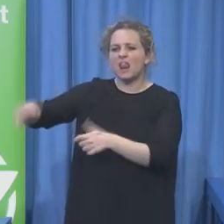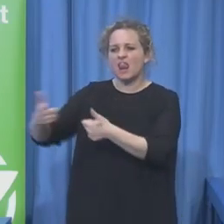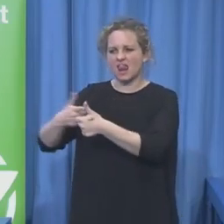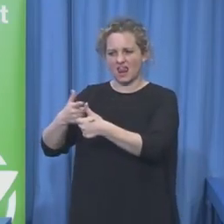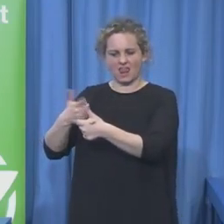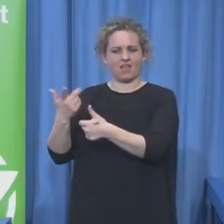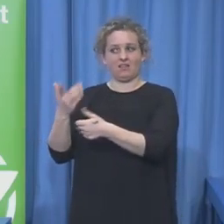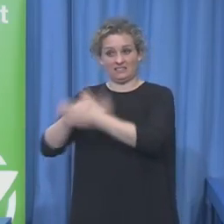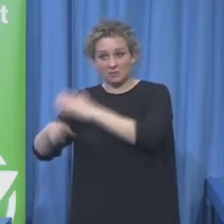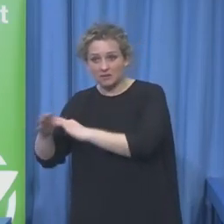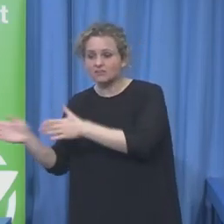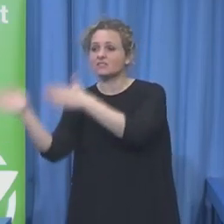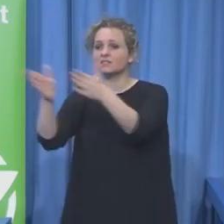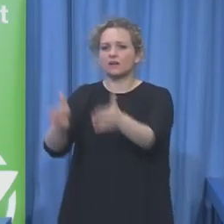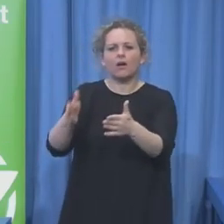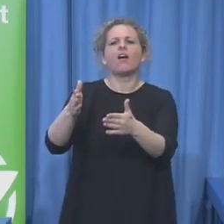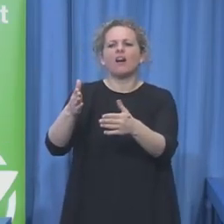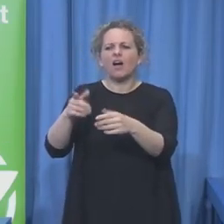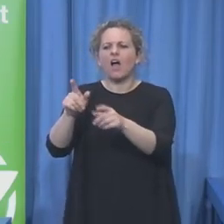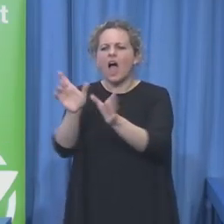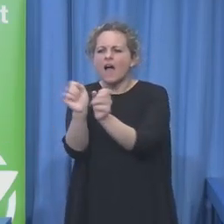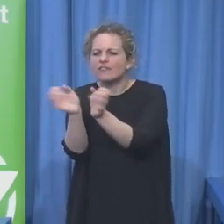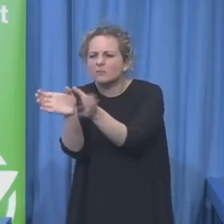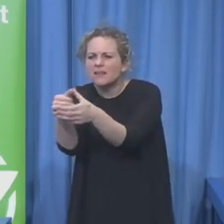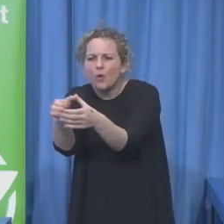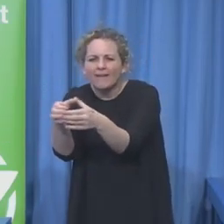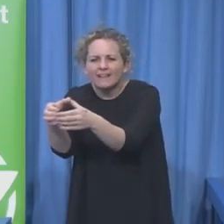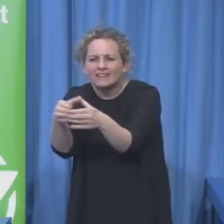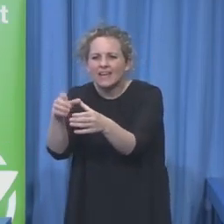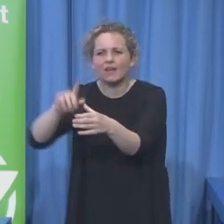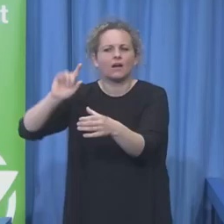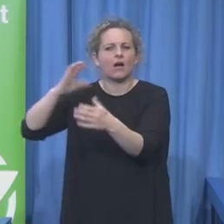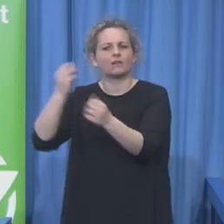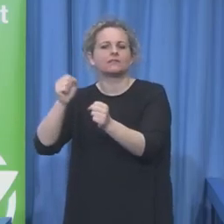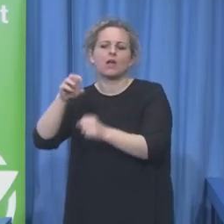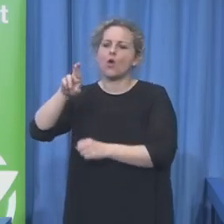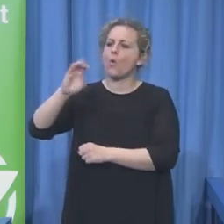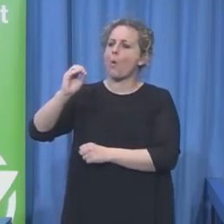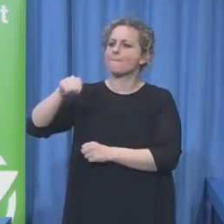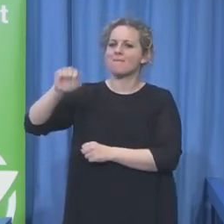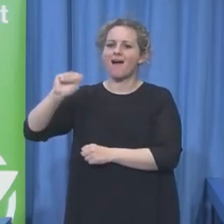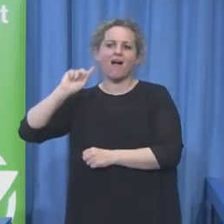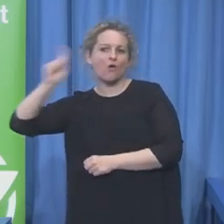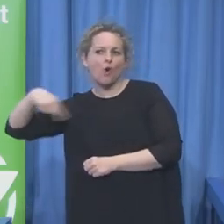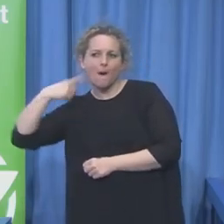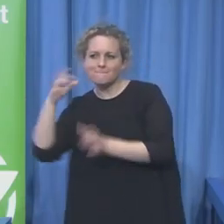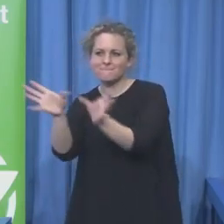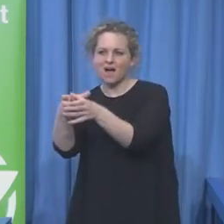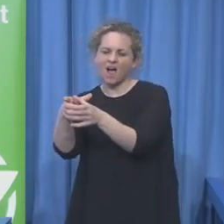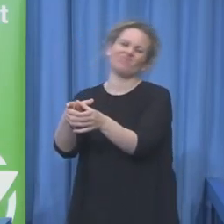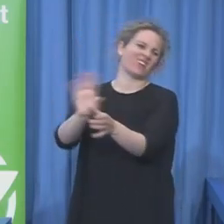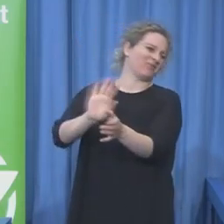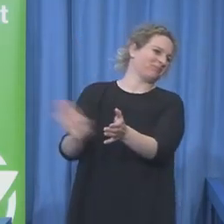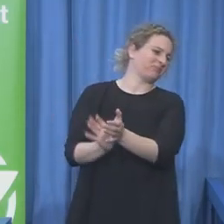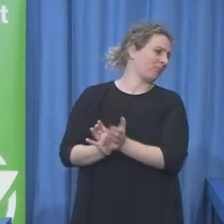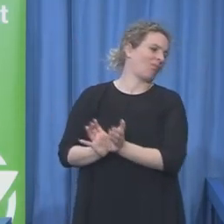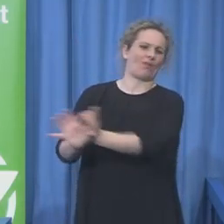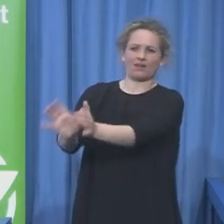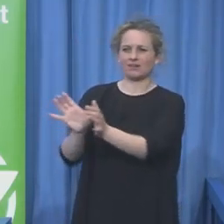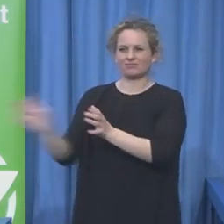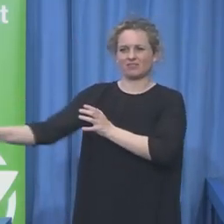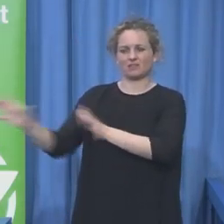up in institution, in several institutions. So this is a reason who scare the